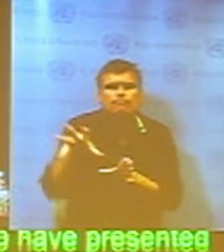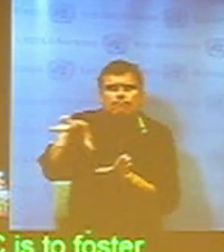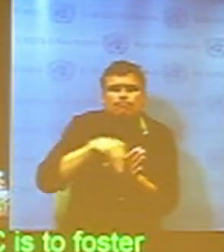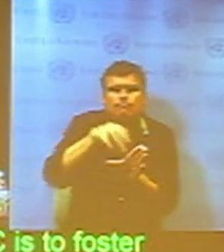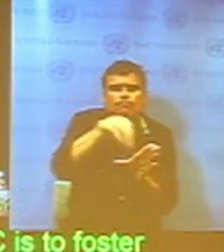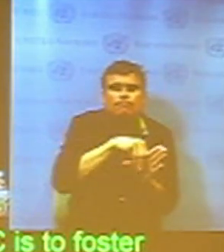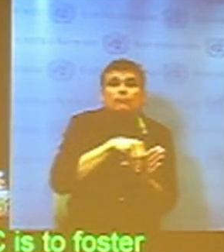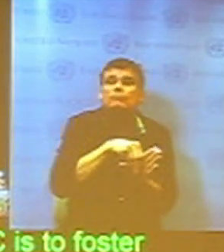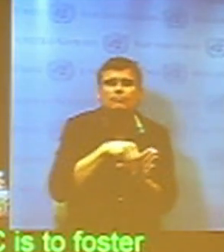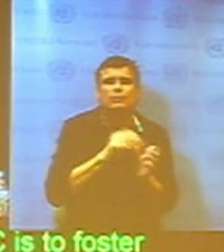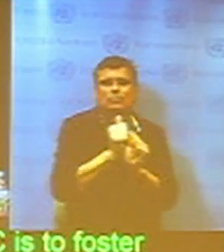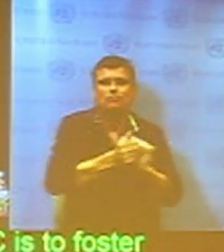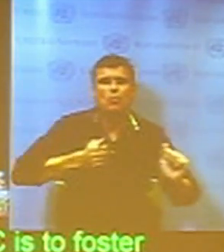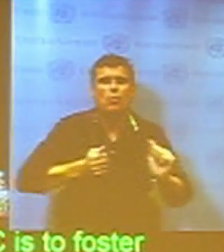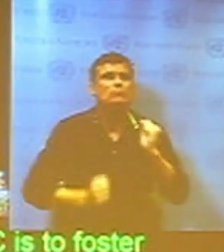physical disabilities.